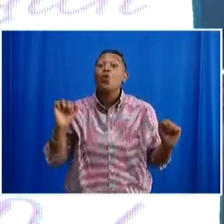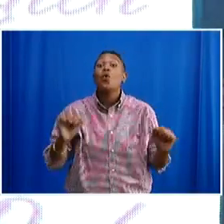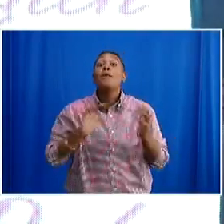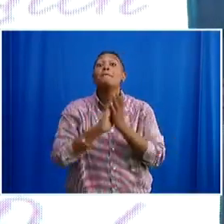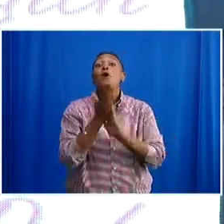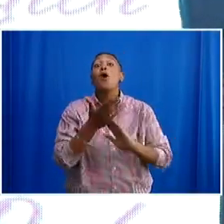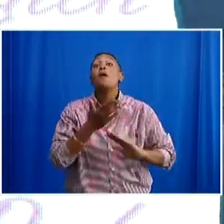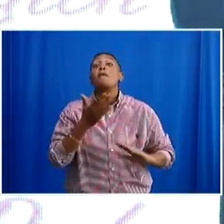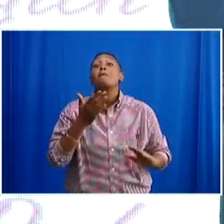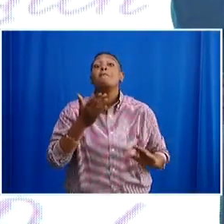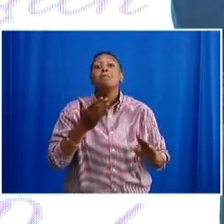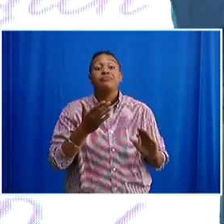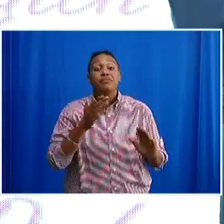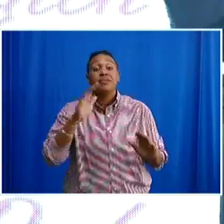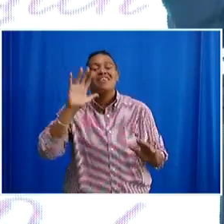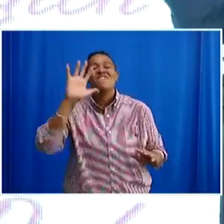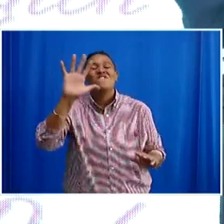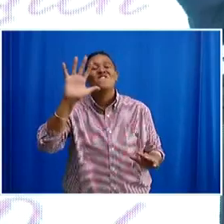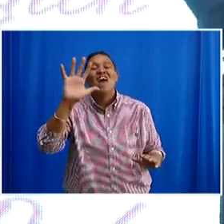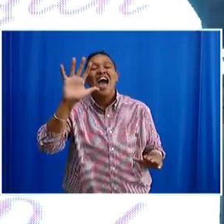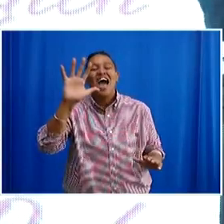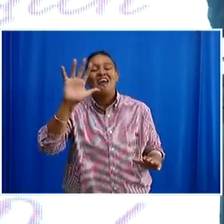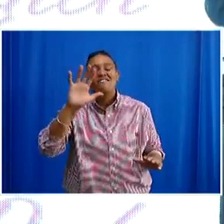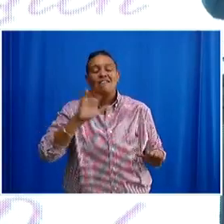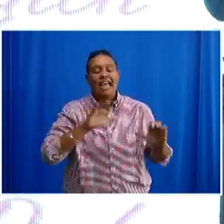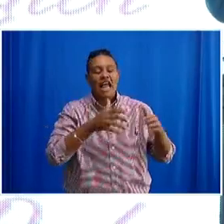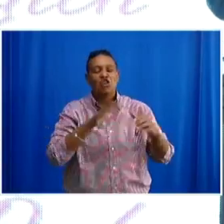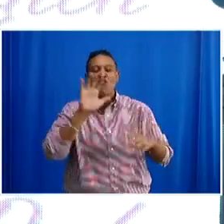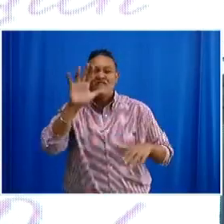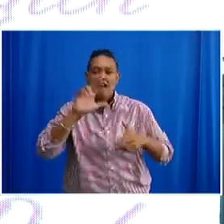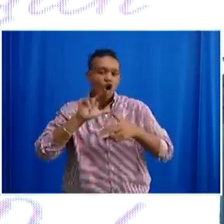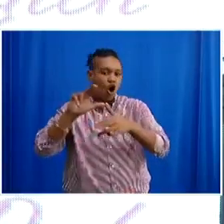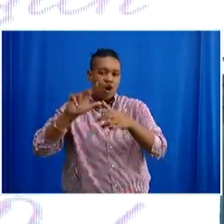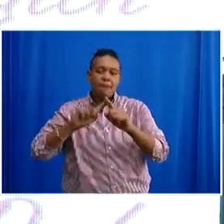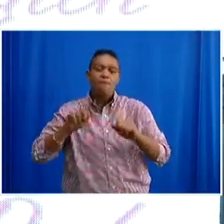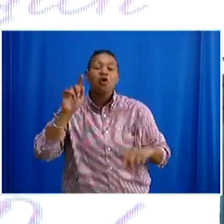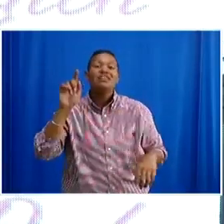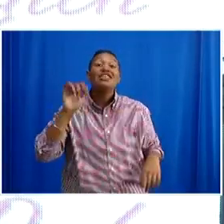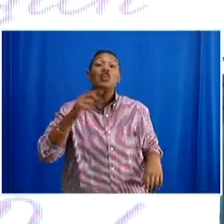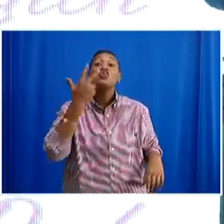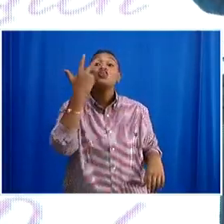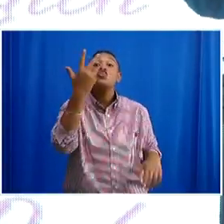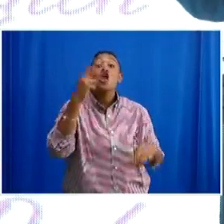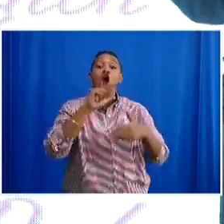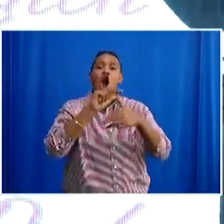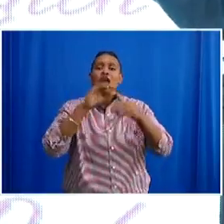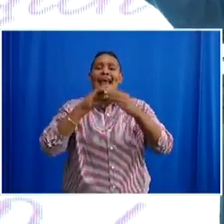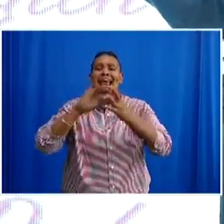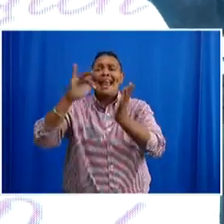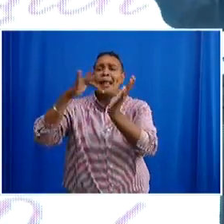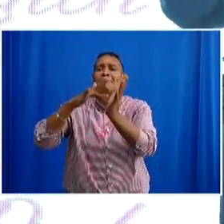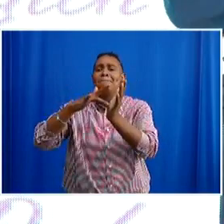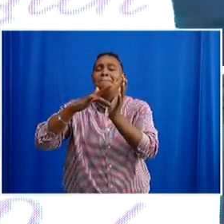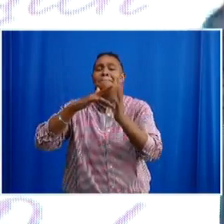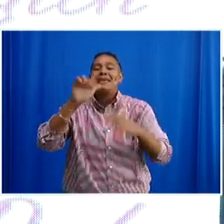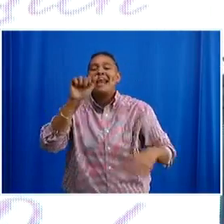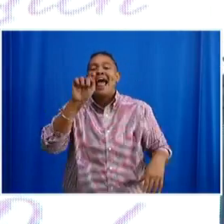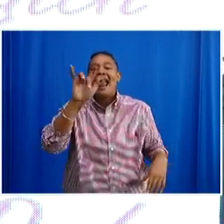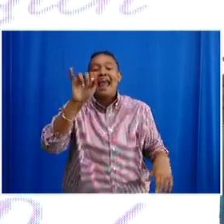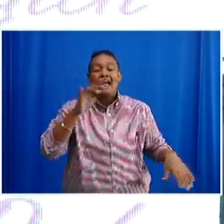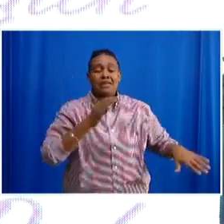Category 5 hurricanes. They weren't Category 5 when we saw them, but 3 in the mid-Atlantic making their